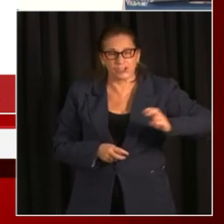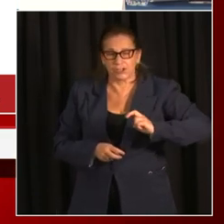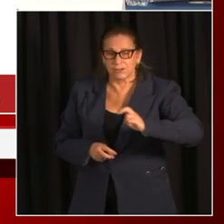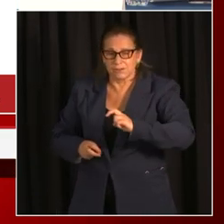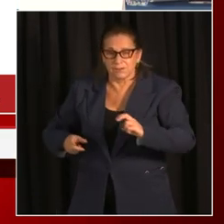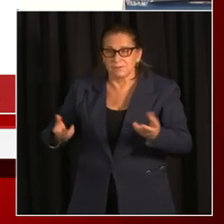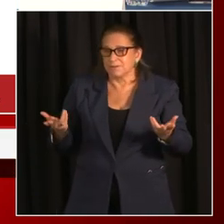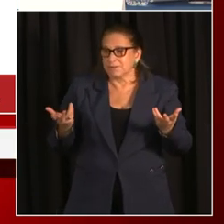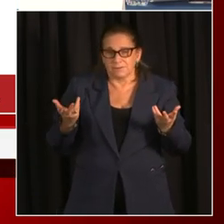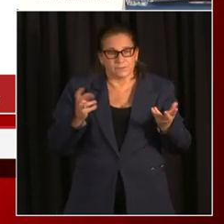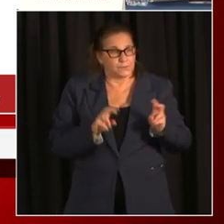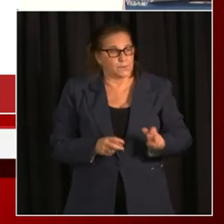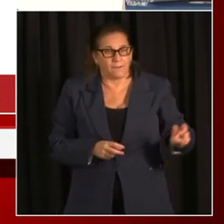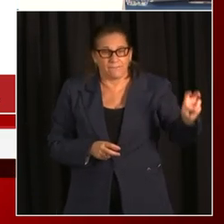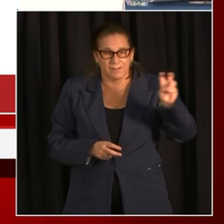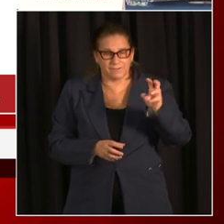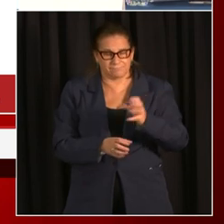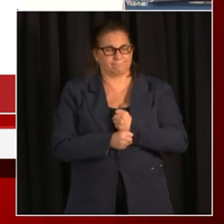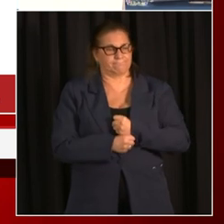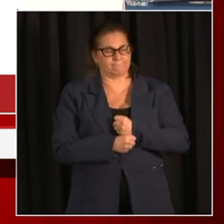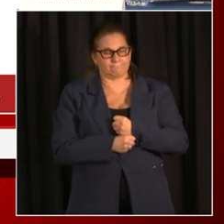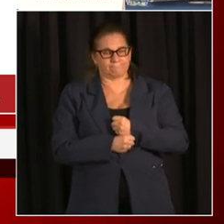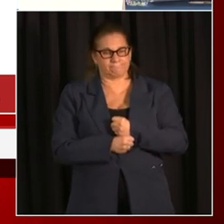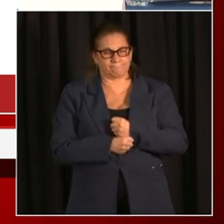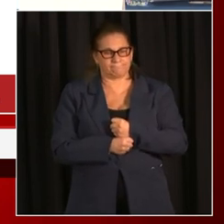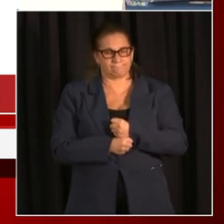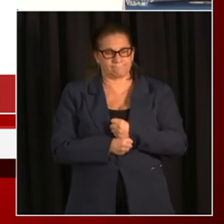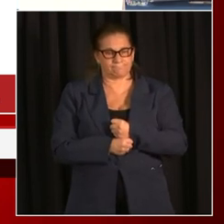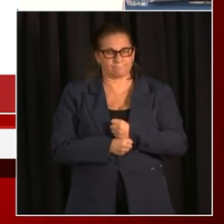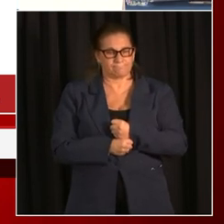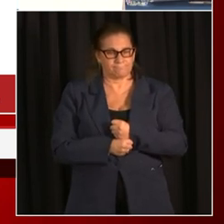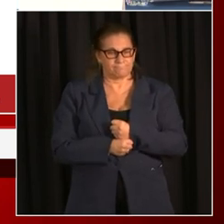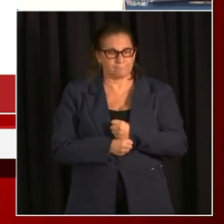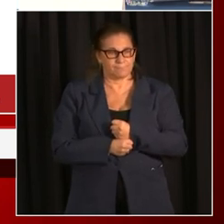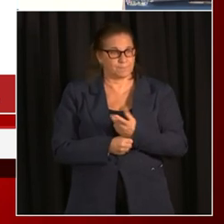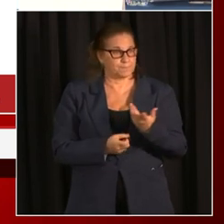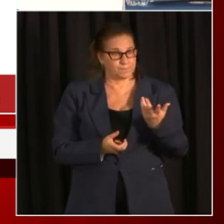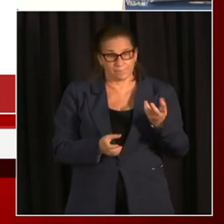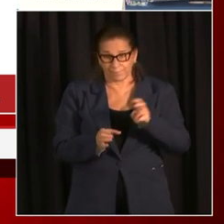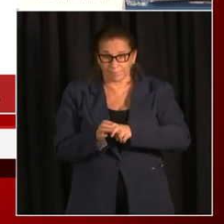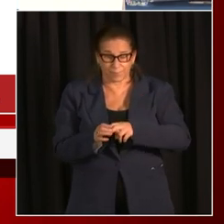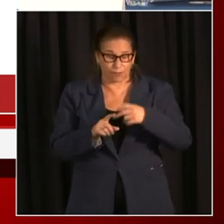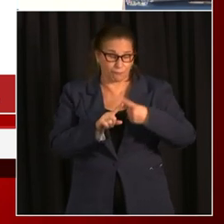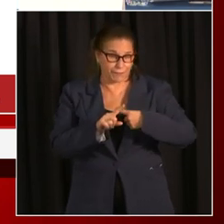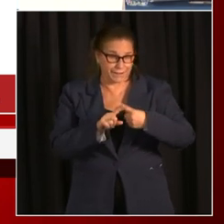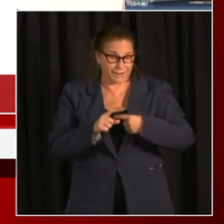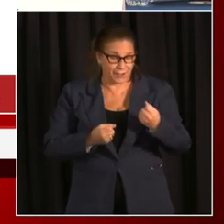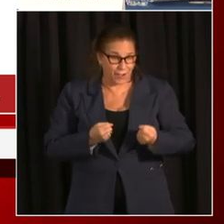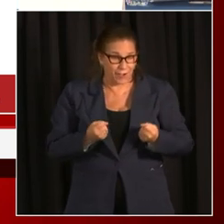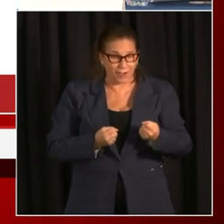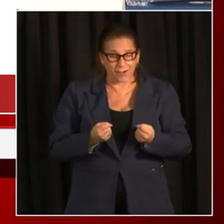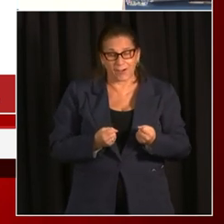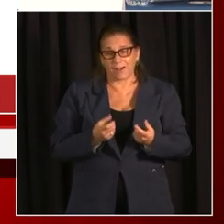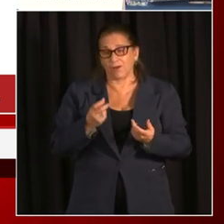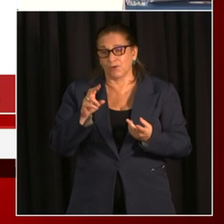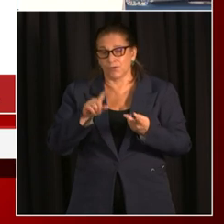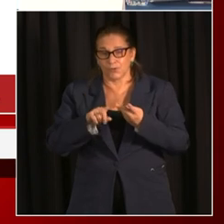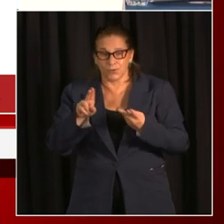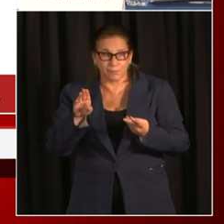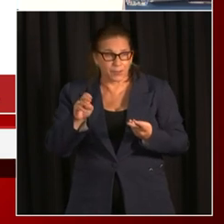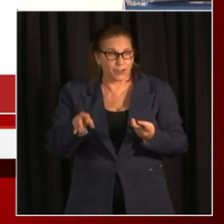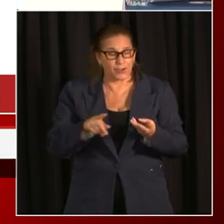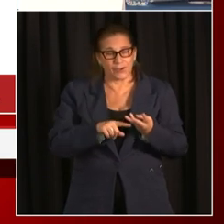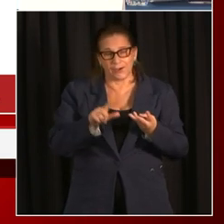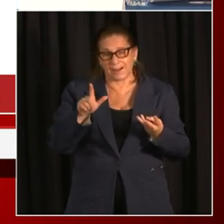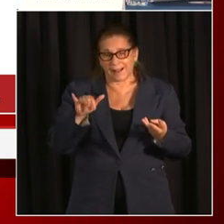we don't have all of our folks getting into private cars and just driving to the next state